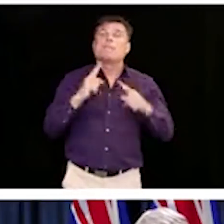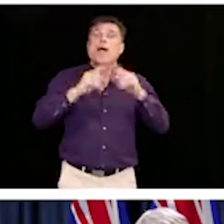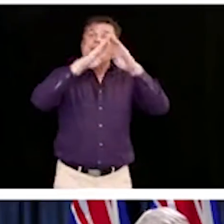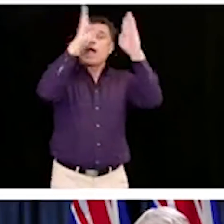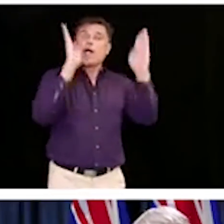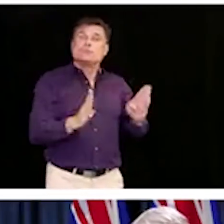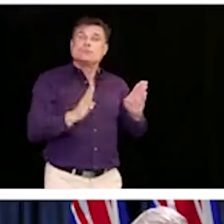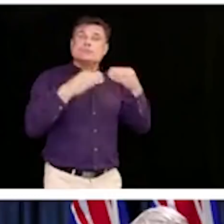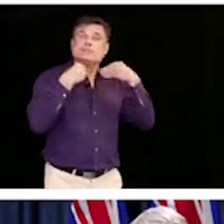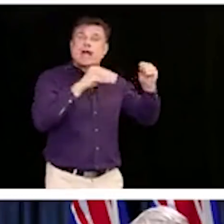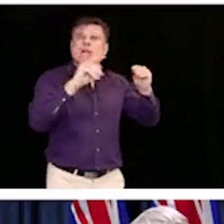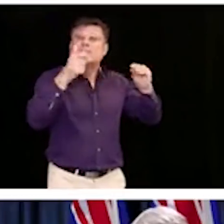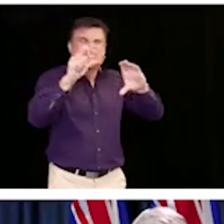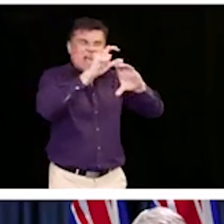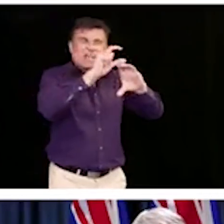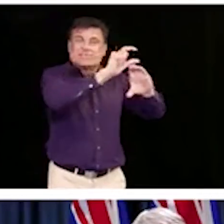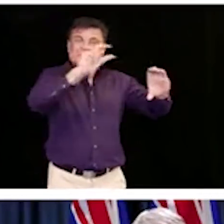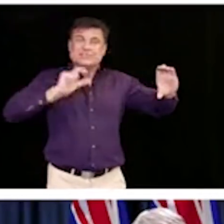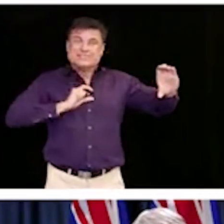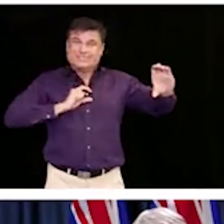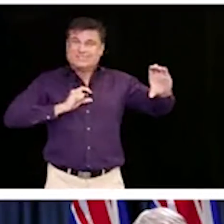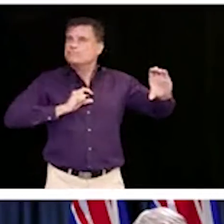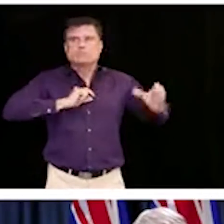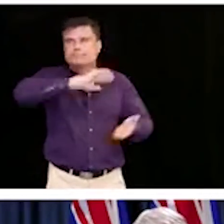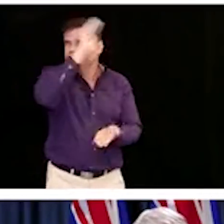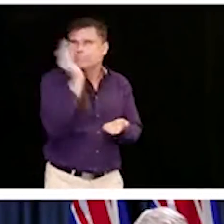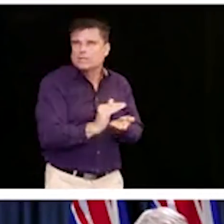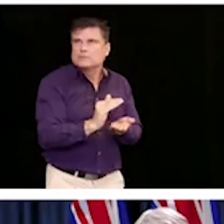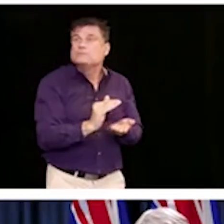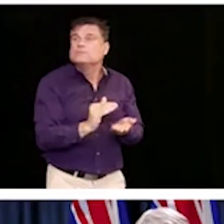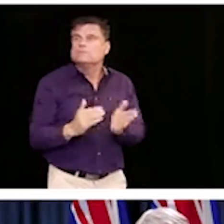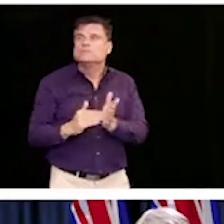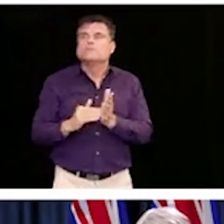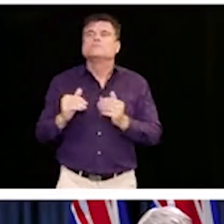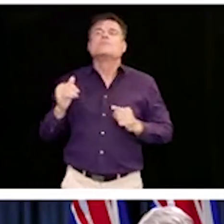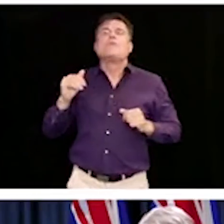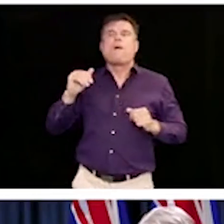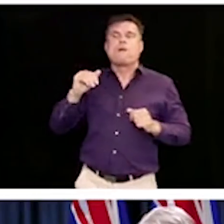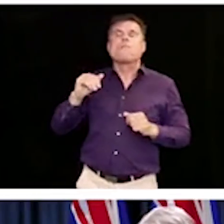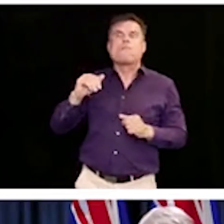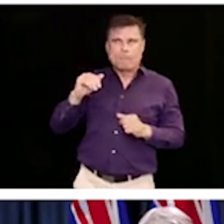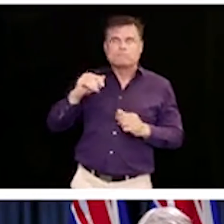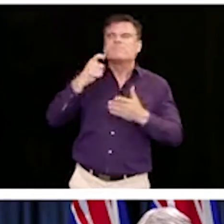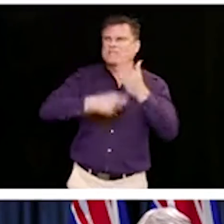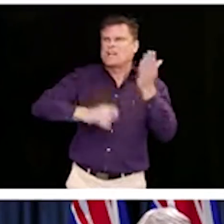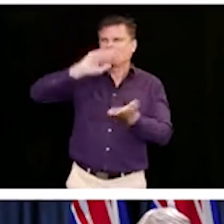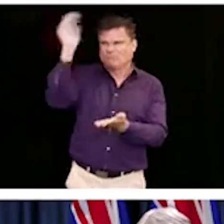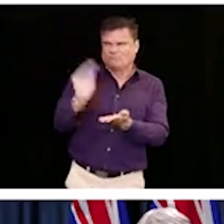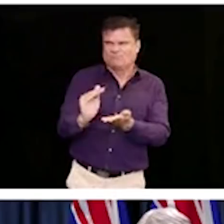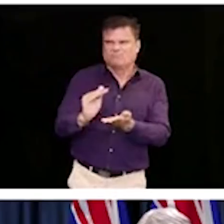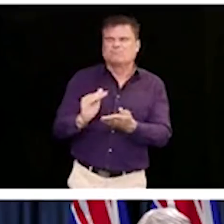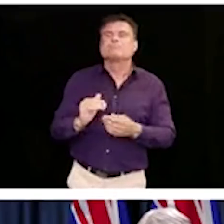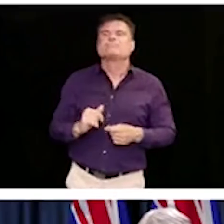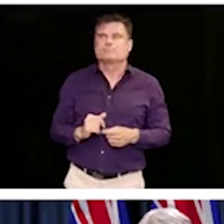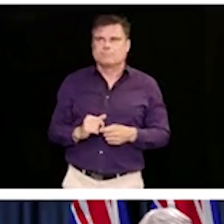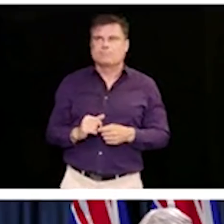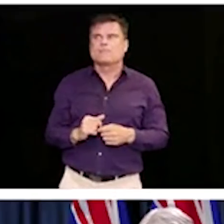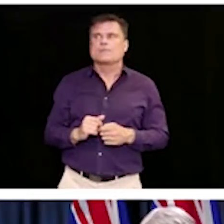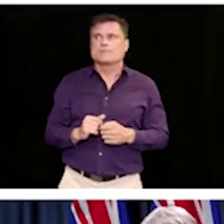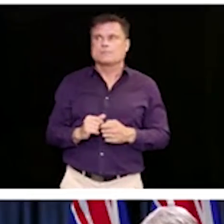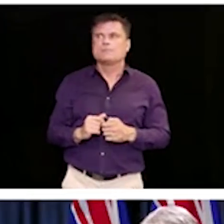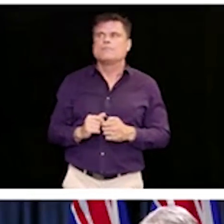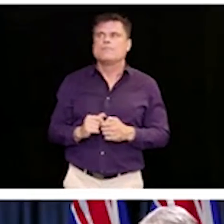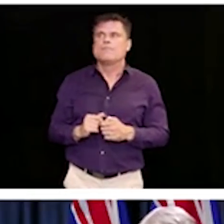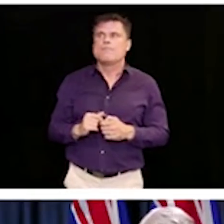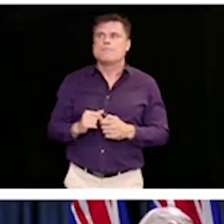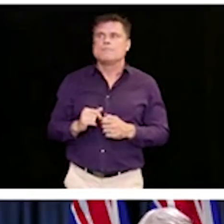market results in $465 million in reduced property and property transfer tax revenues.